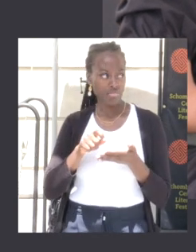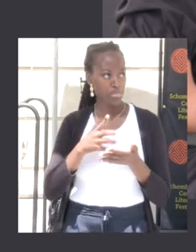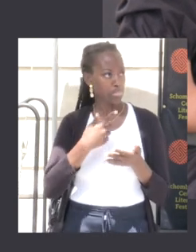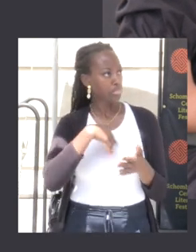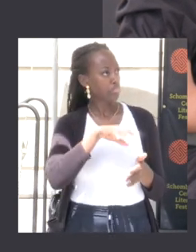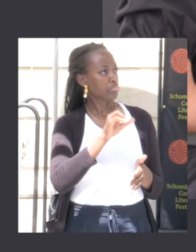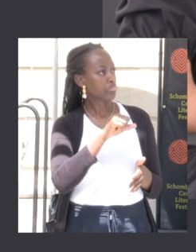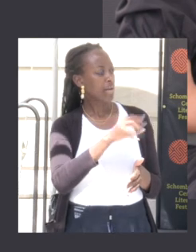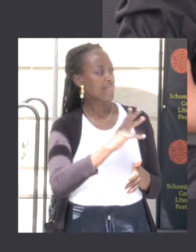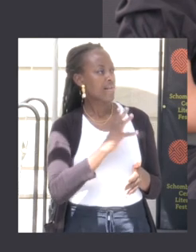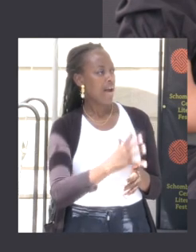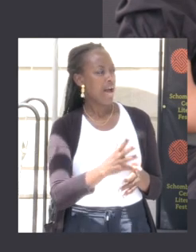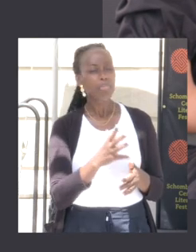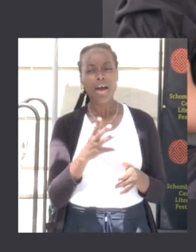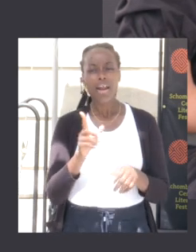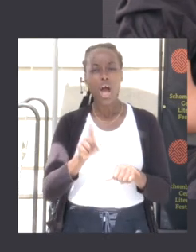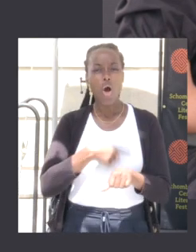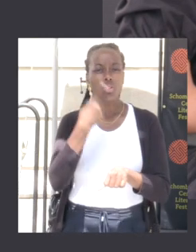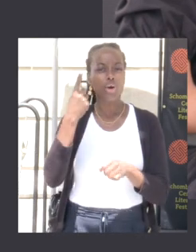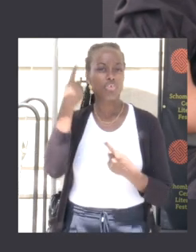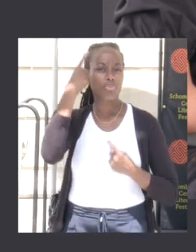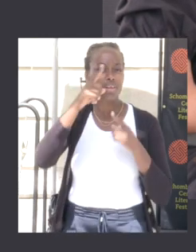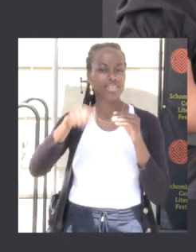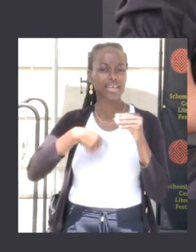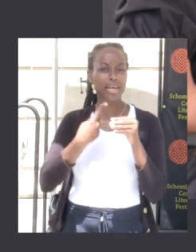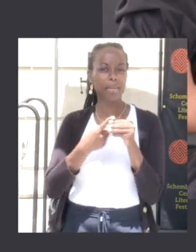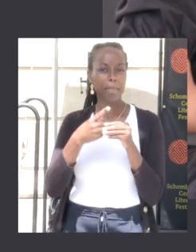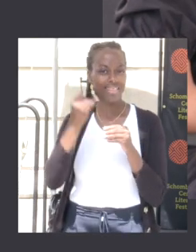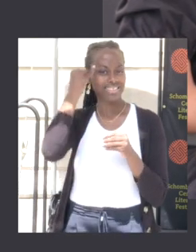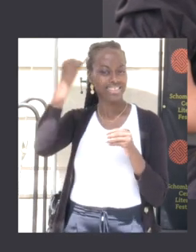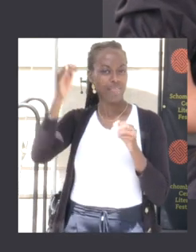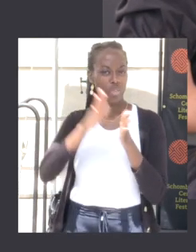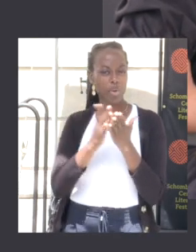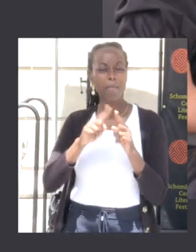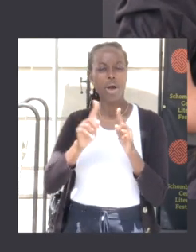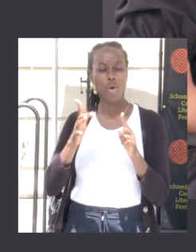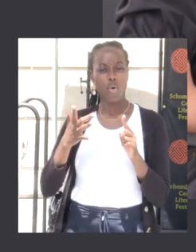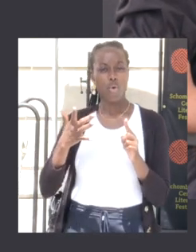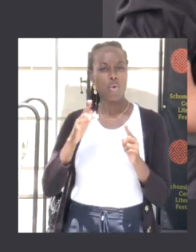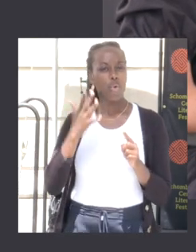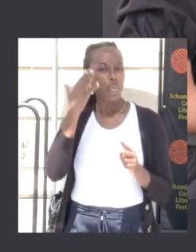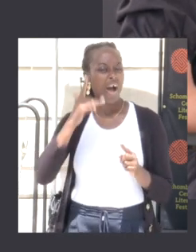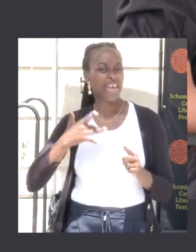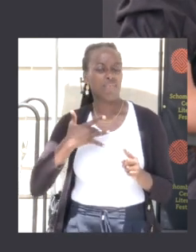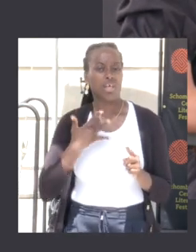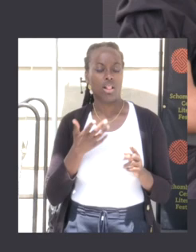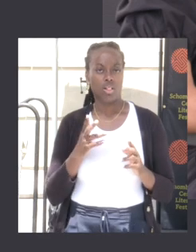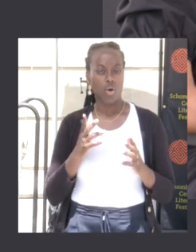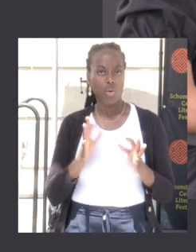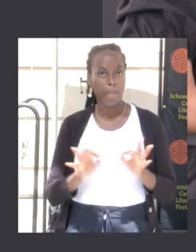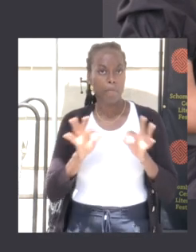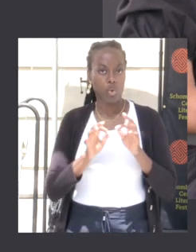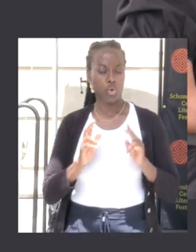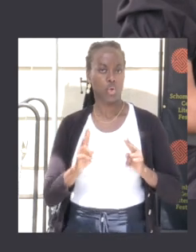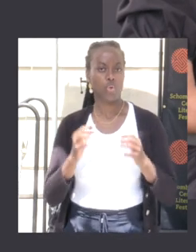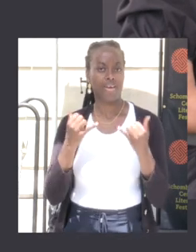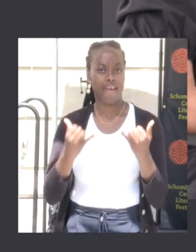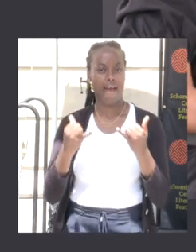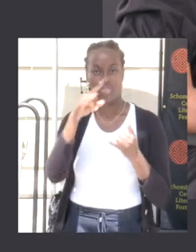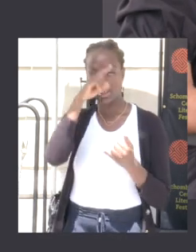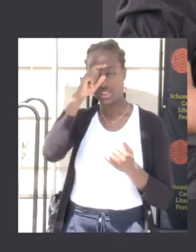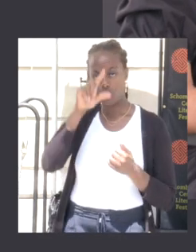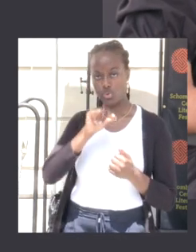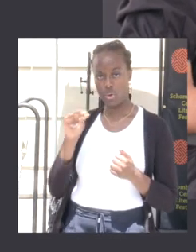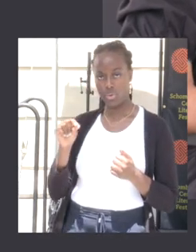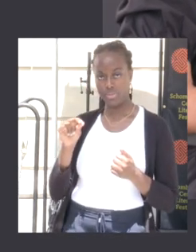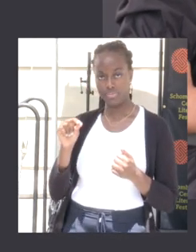this idea for a book, but then why there was that sense of urgency come the summer of 2020? Sure. In order for me to